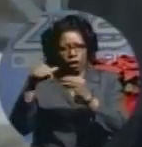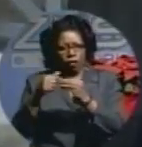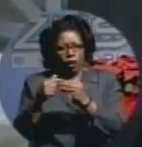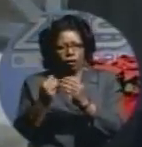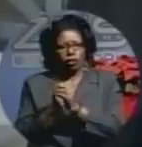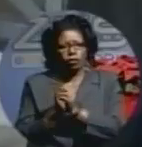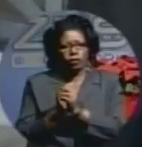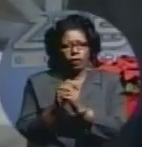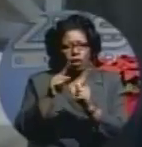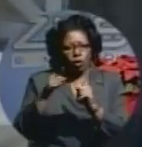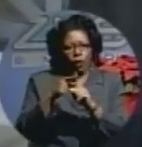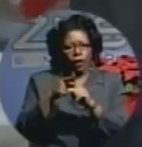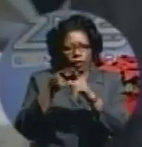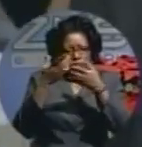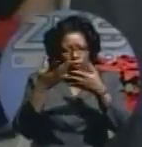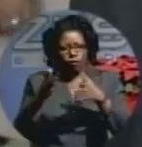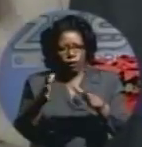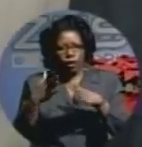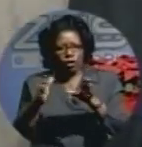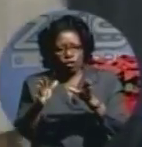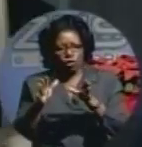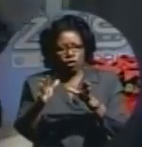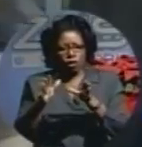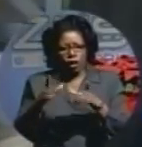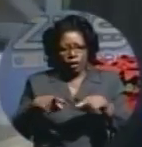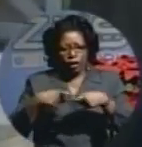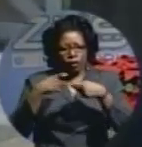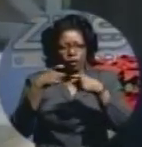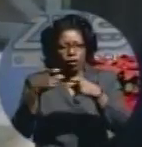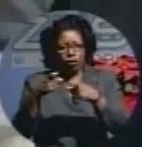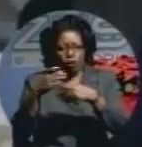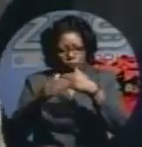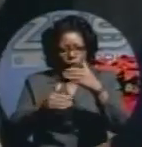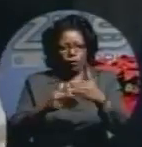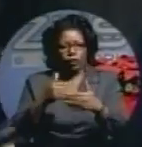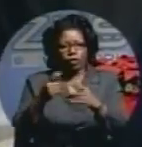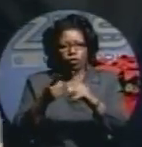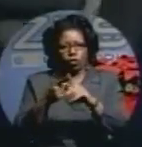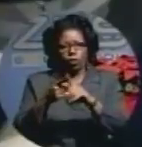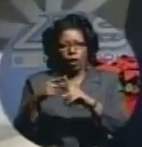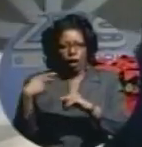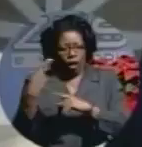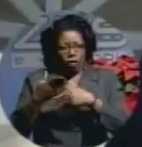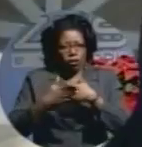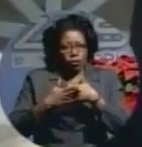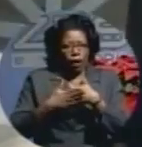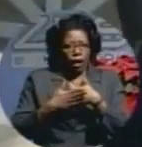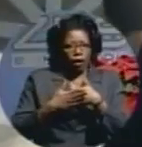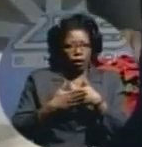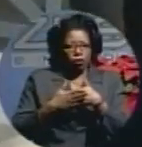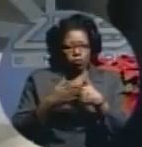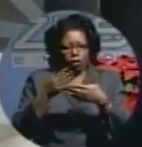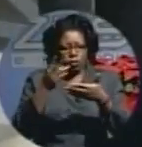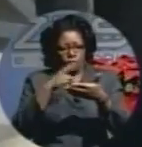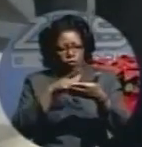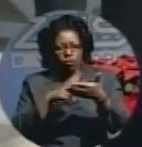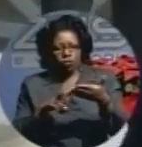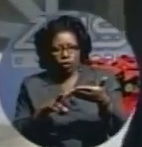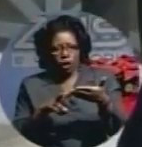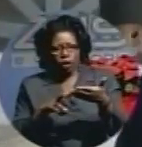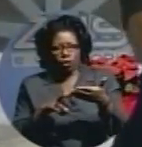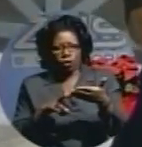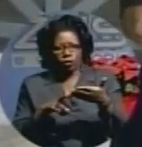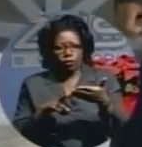Whenever JCC has completed the turnover process to us, and when the defect periods are during the course of the defect